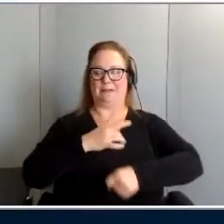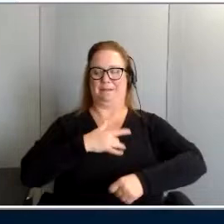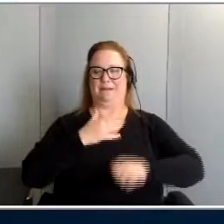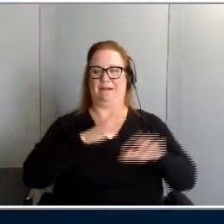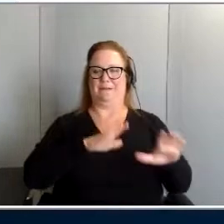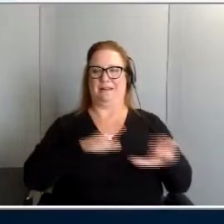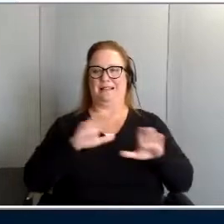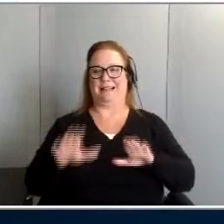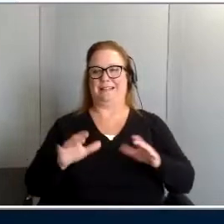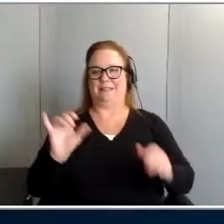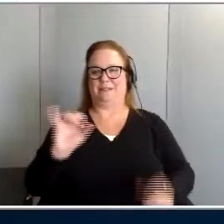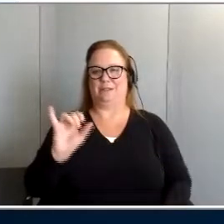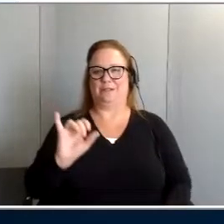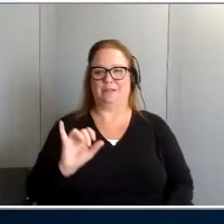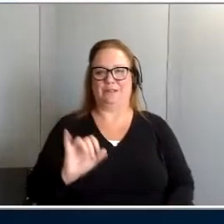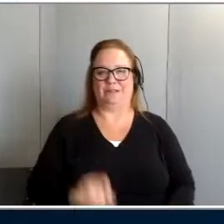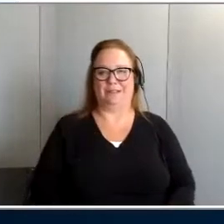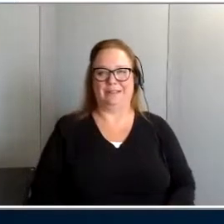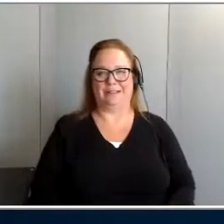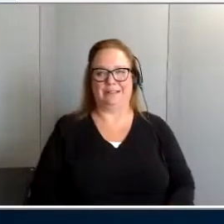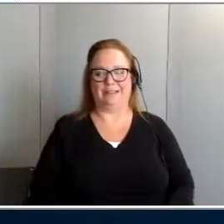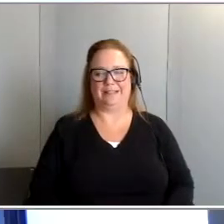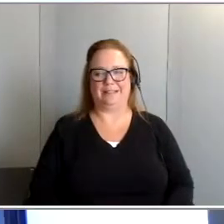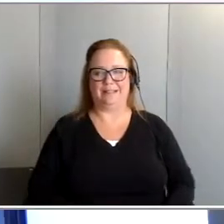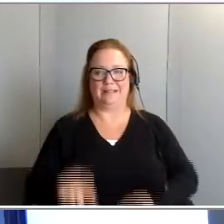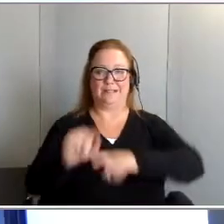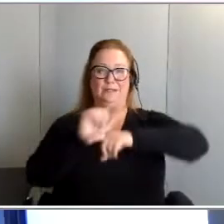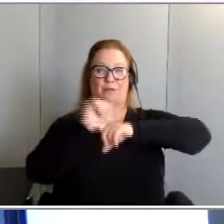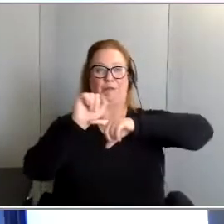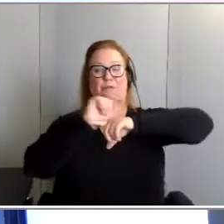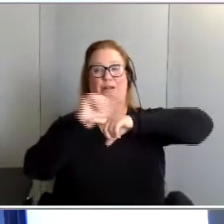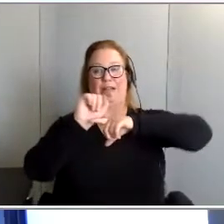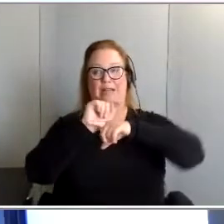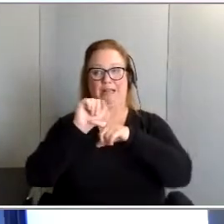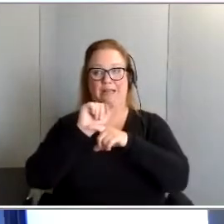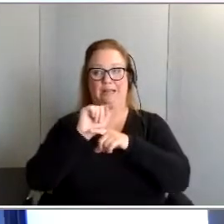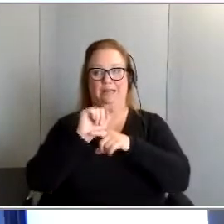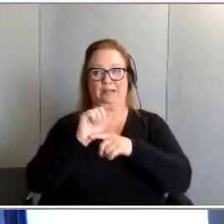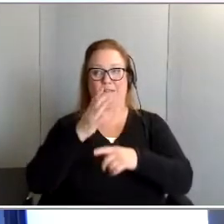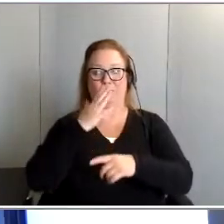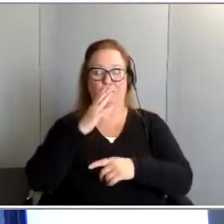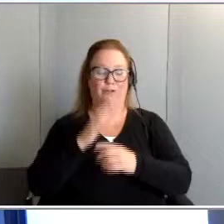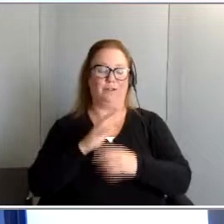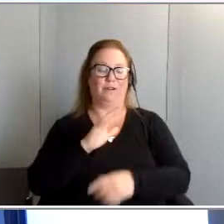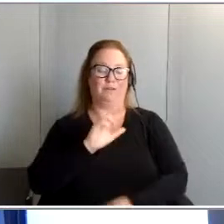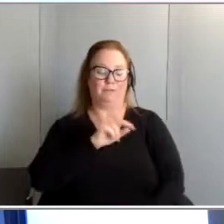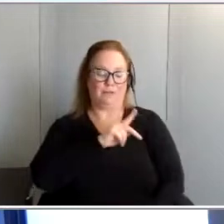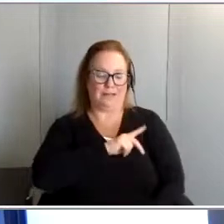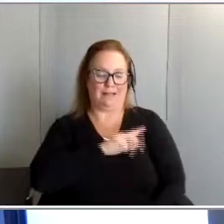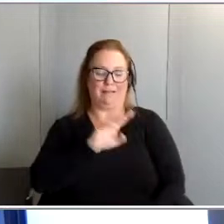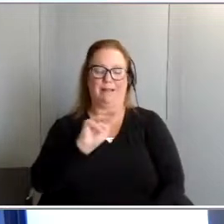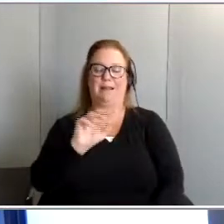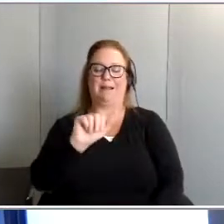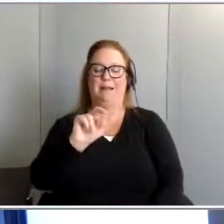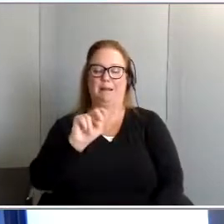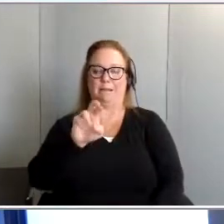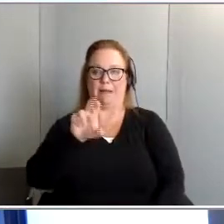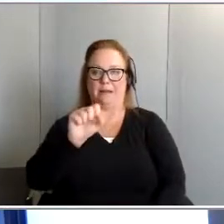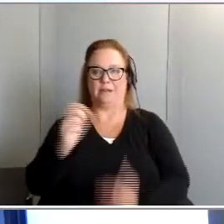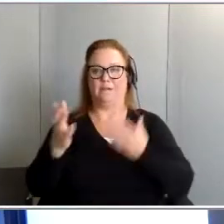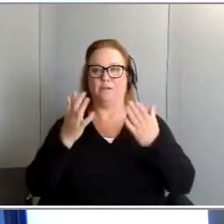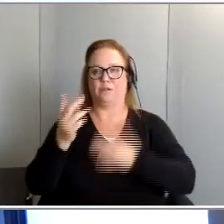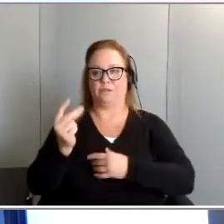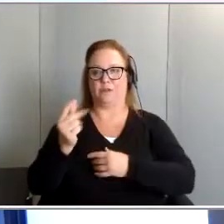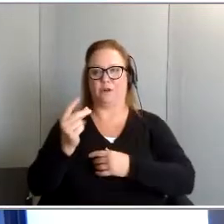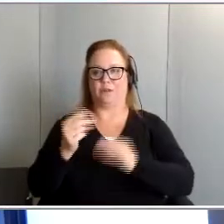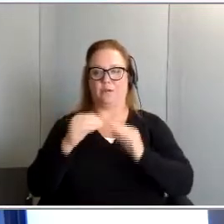this. Amy, again, it sounds like it comes back to the training. We need them to have good manners. Good manners. But with the service dogs, they're going much